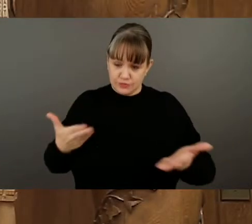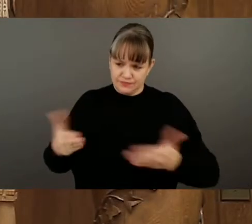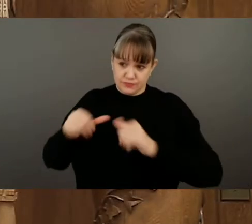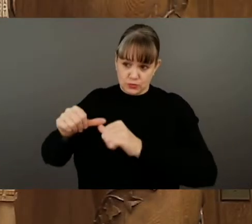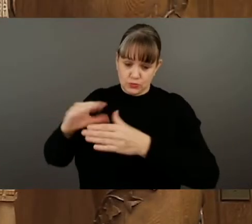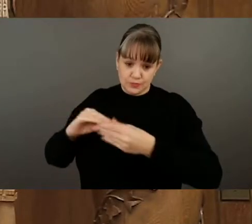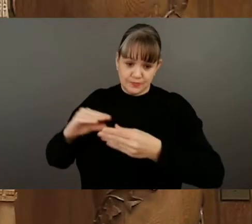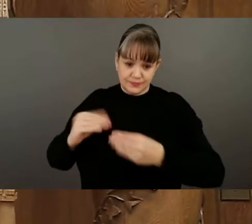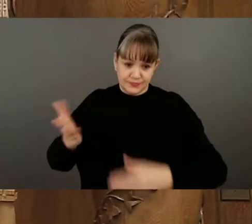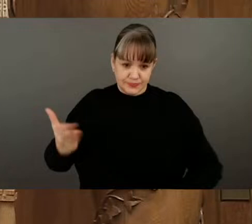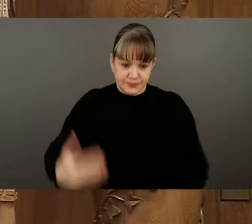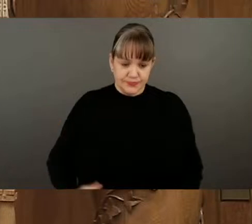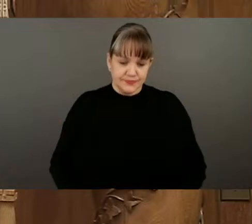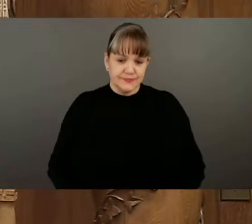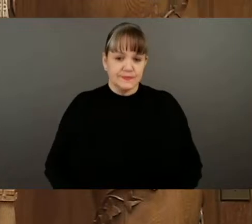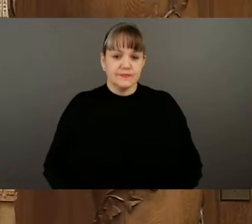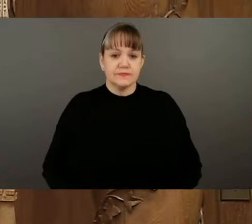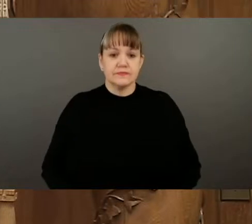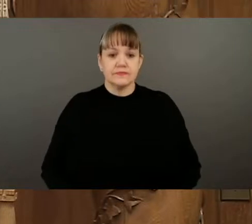That's it? Okay.